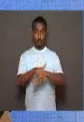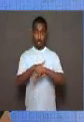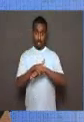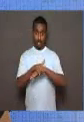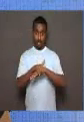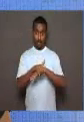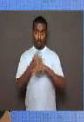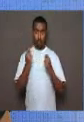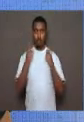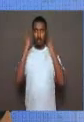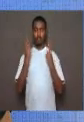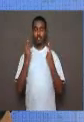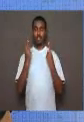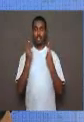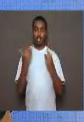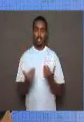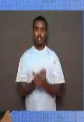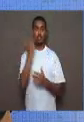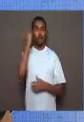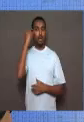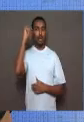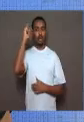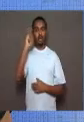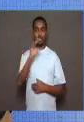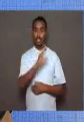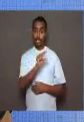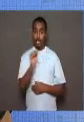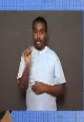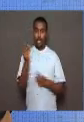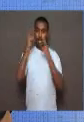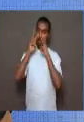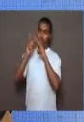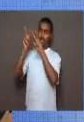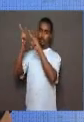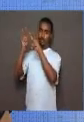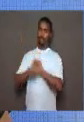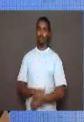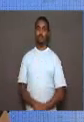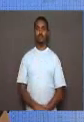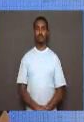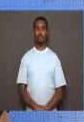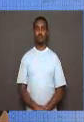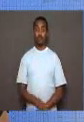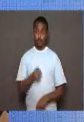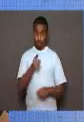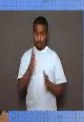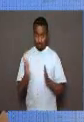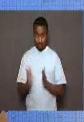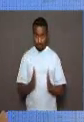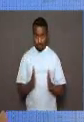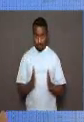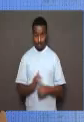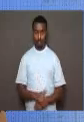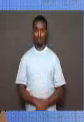of English to understand new ideas and perspectives. Are